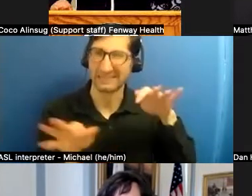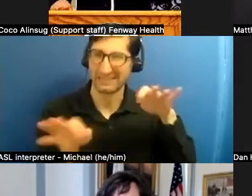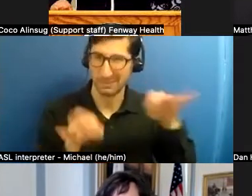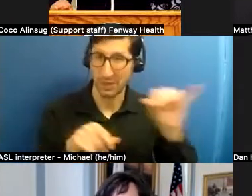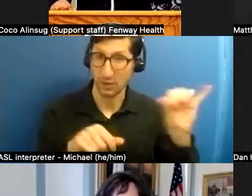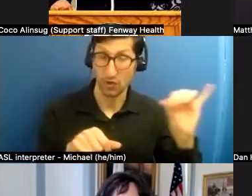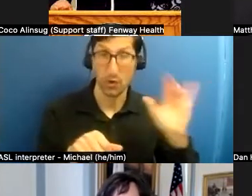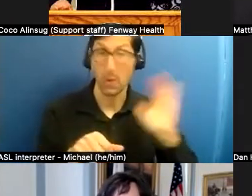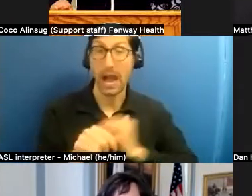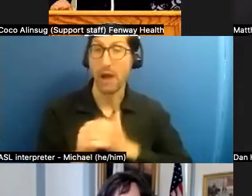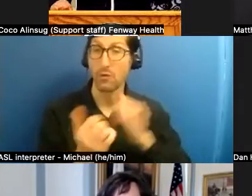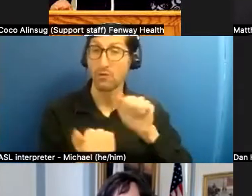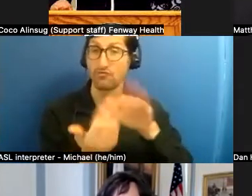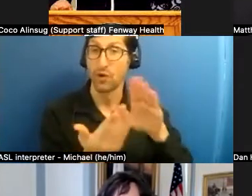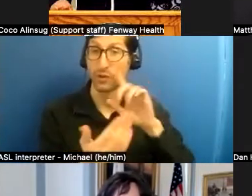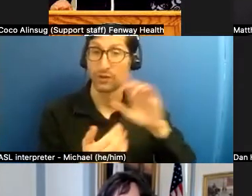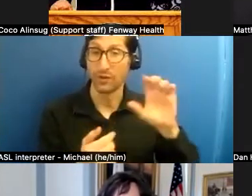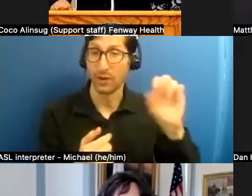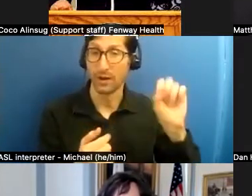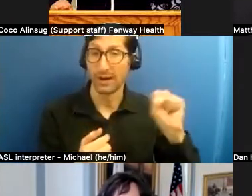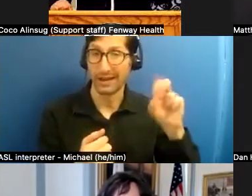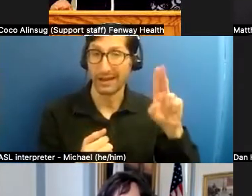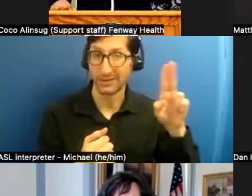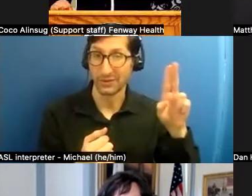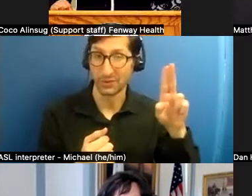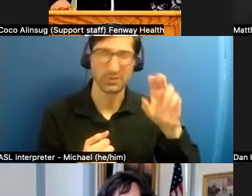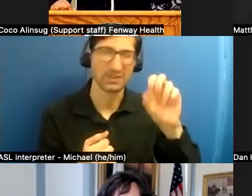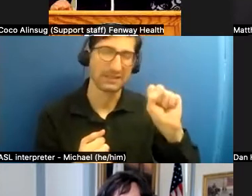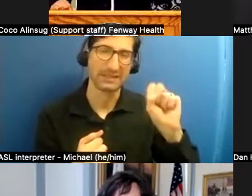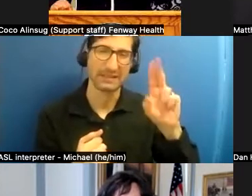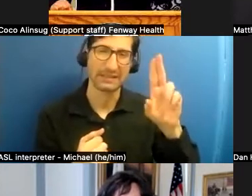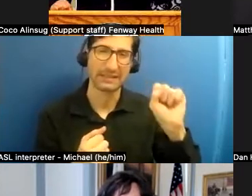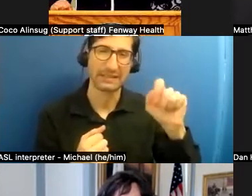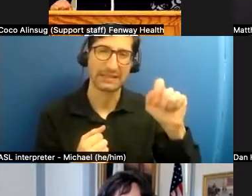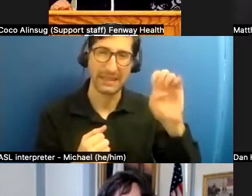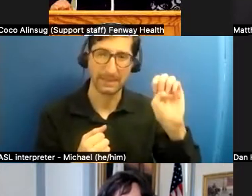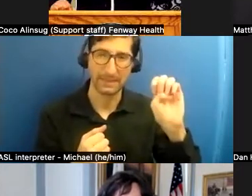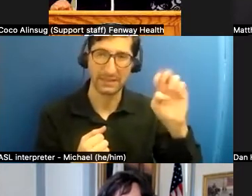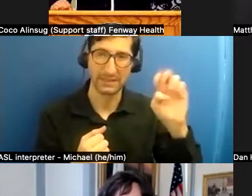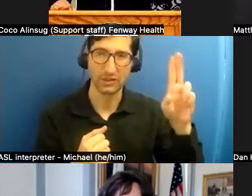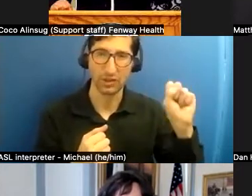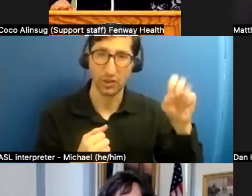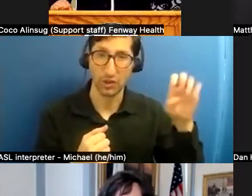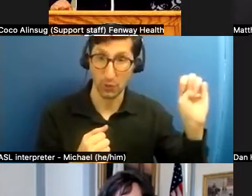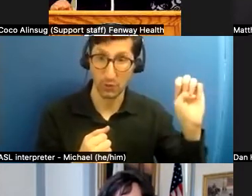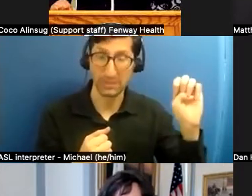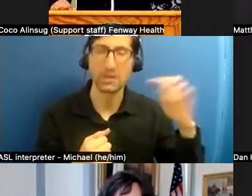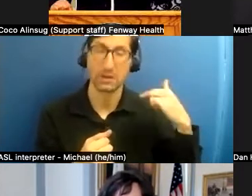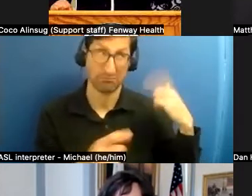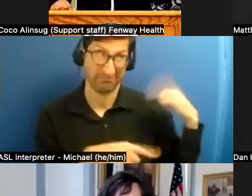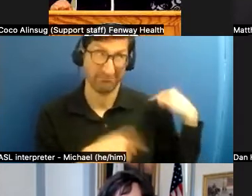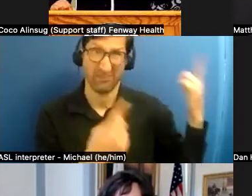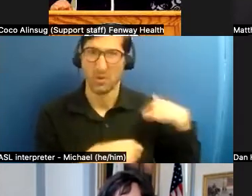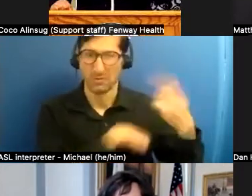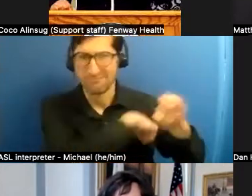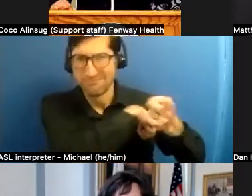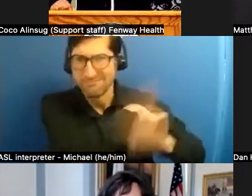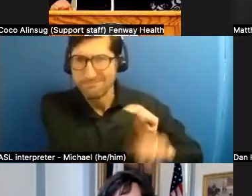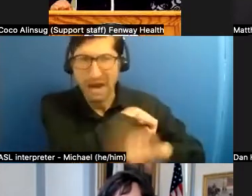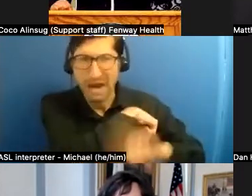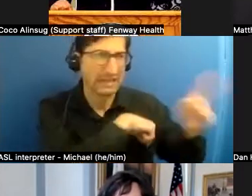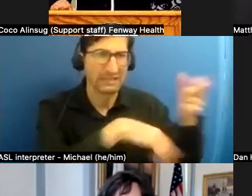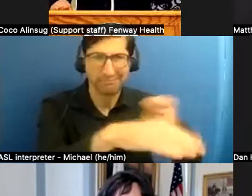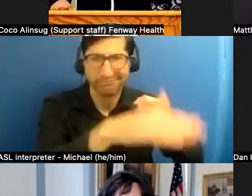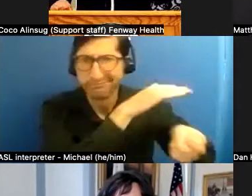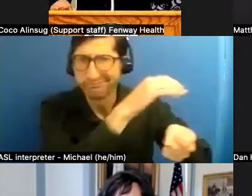use, and particularly public substance use, has really relied on punitive practices and incarcerating